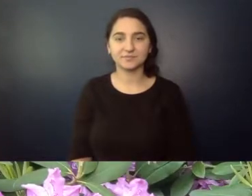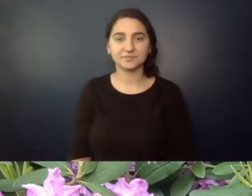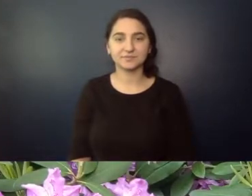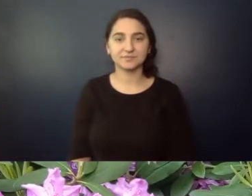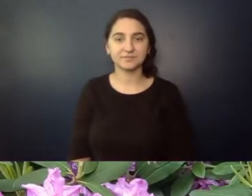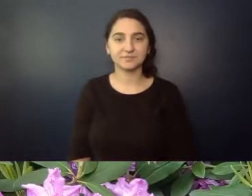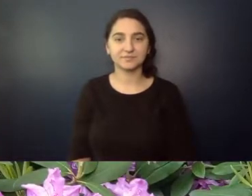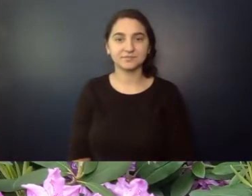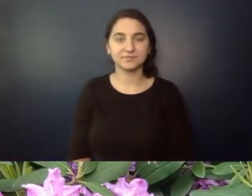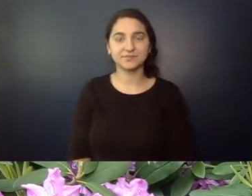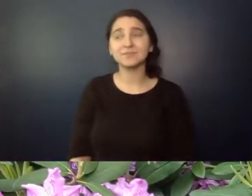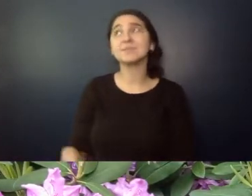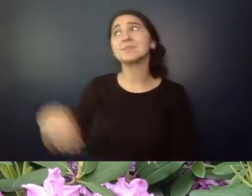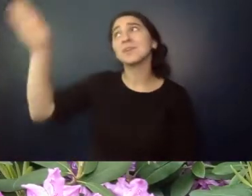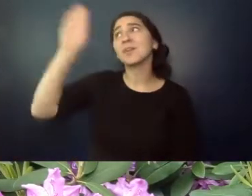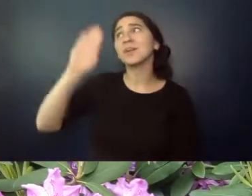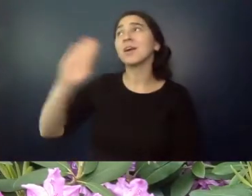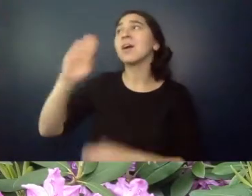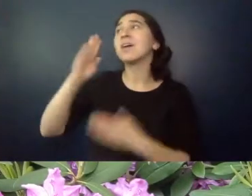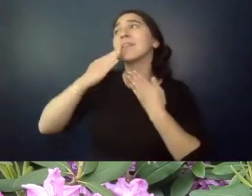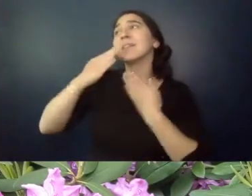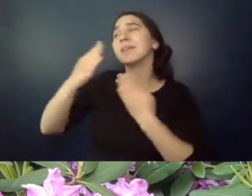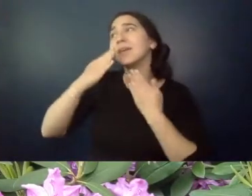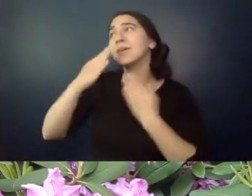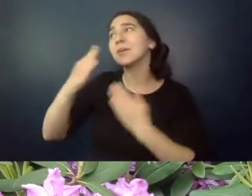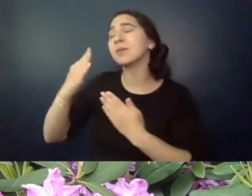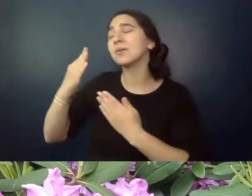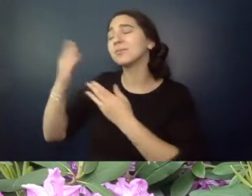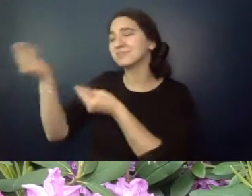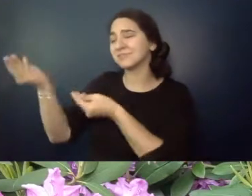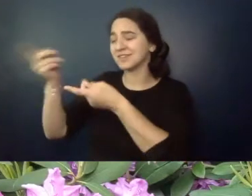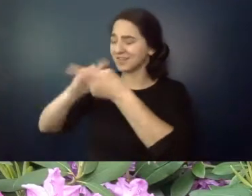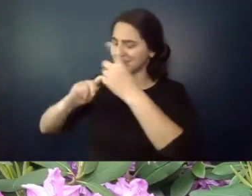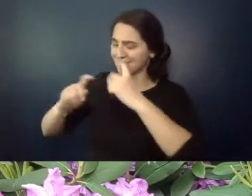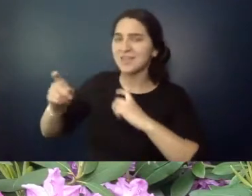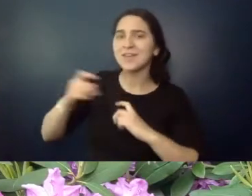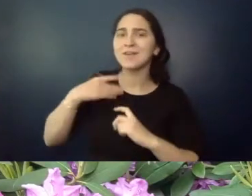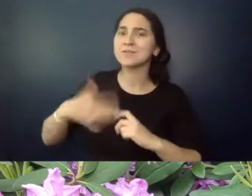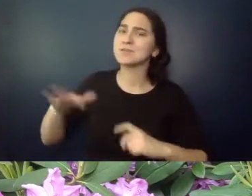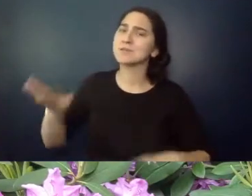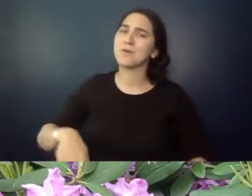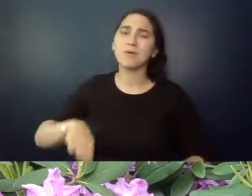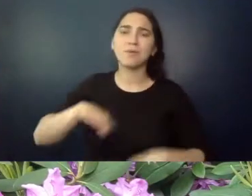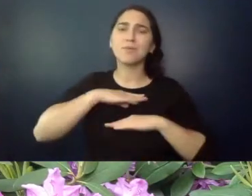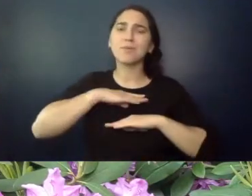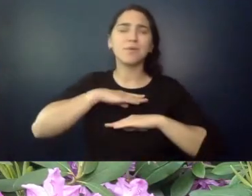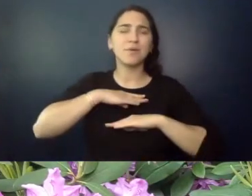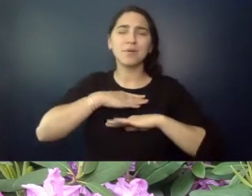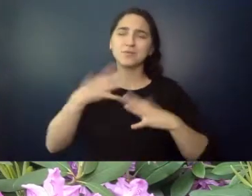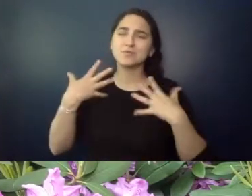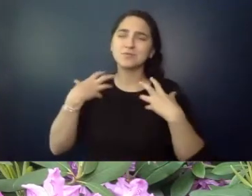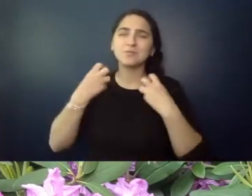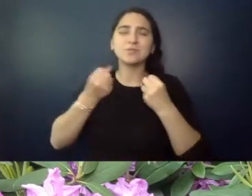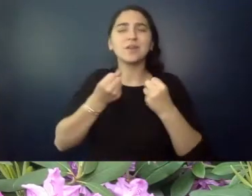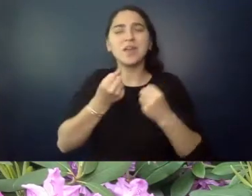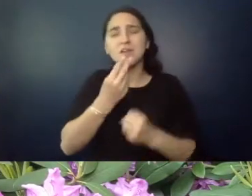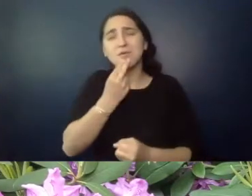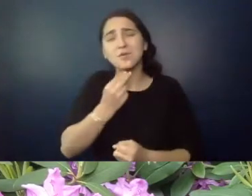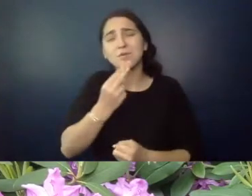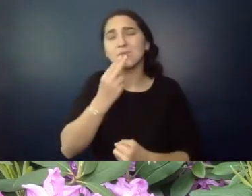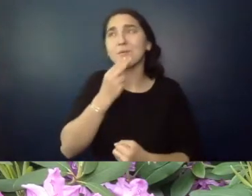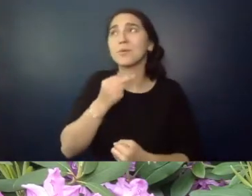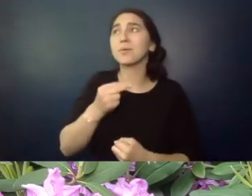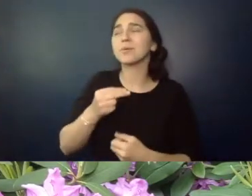We thank you, God, for your provision, your gifts of fullness, strength, and sweetness. May this